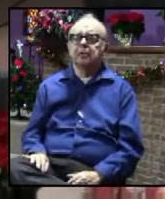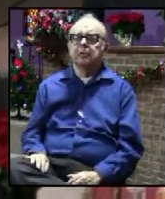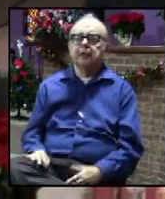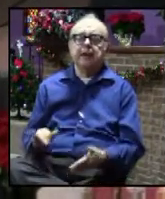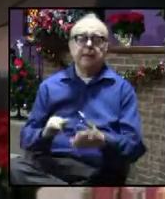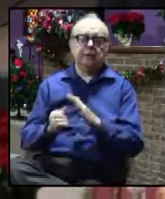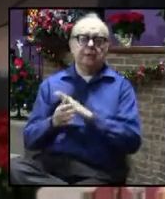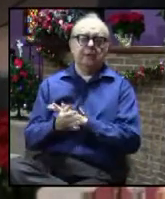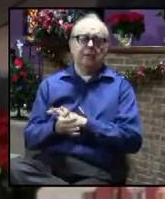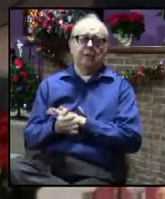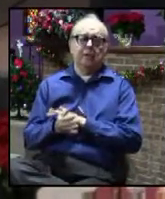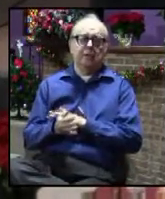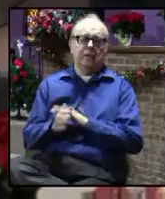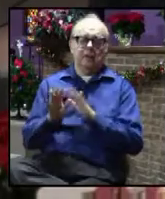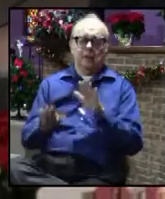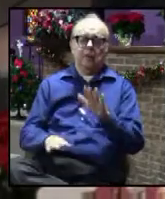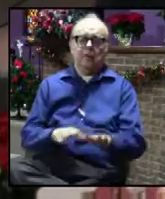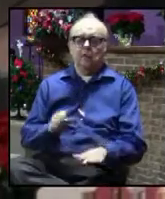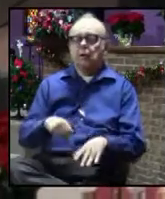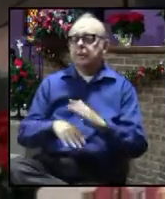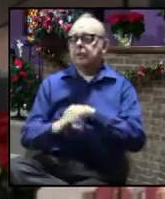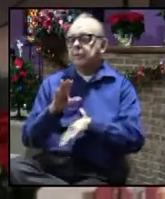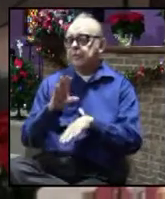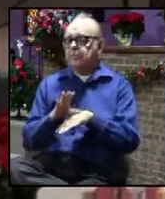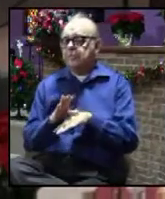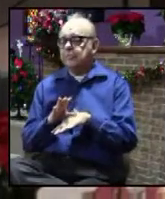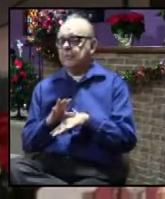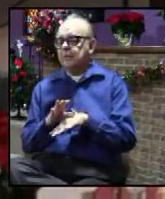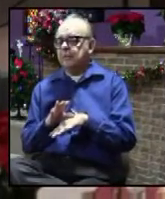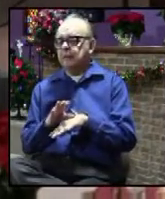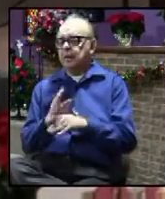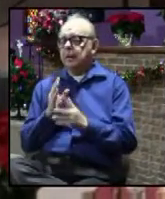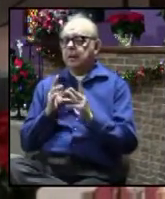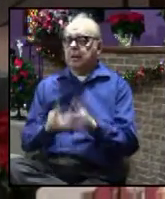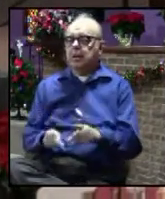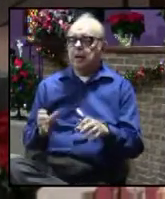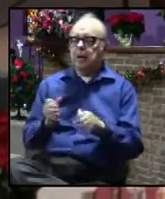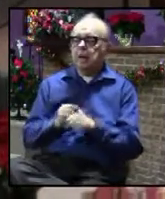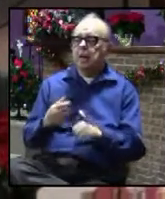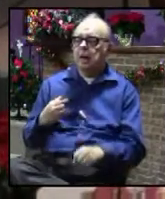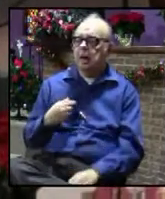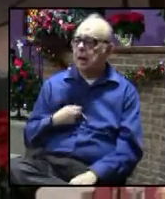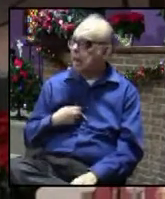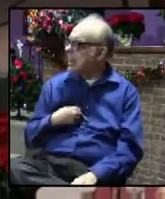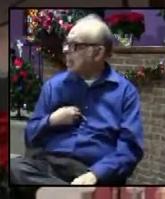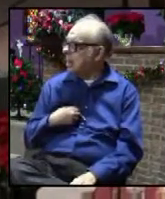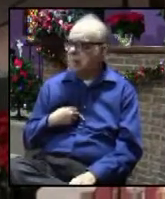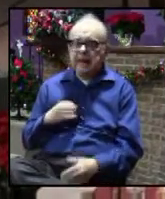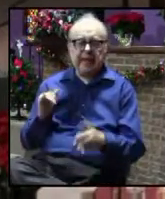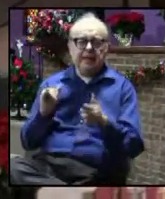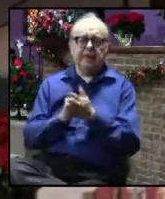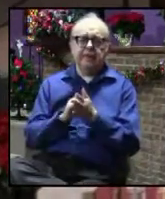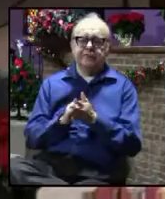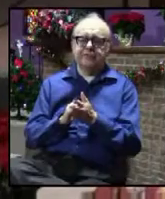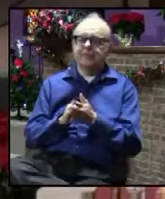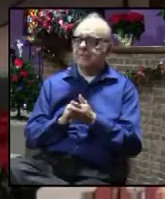this morning, I walk into the church and somebody got me